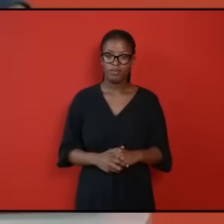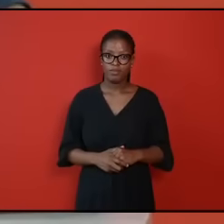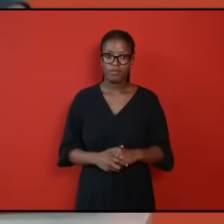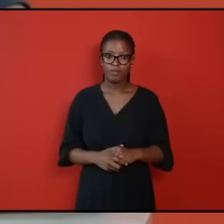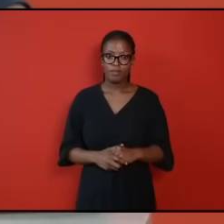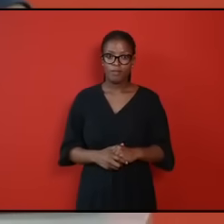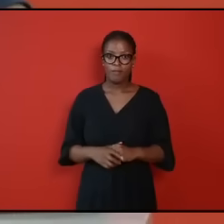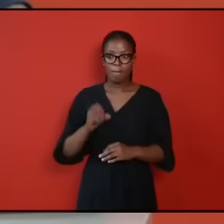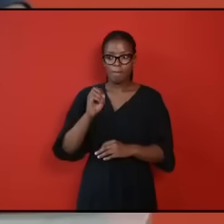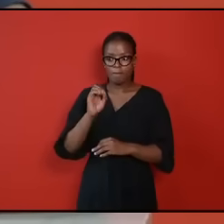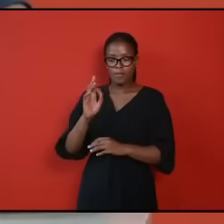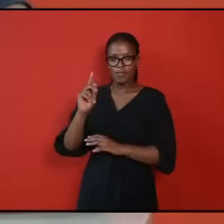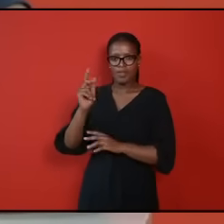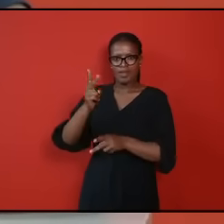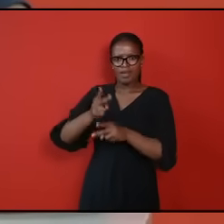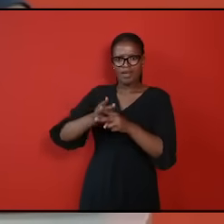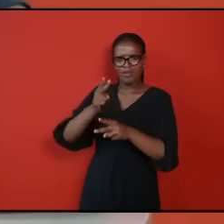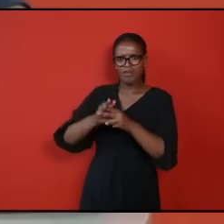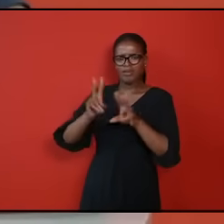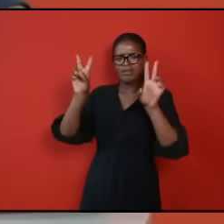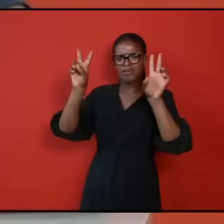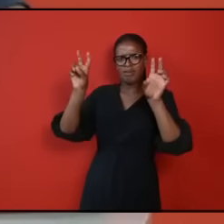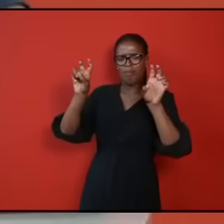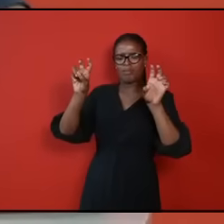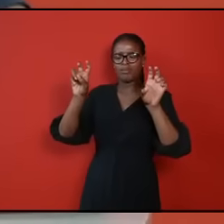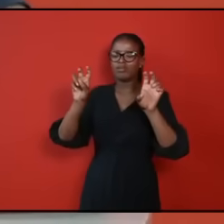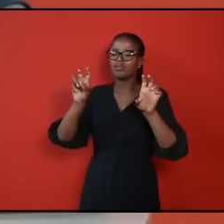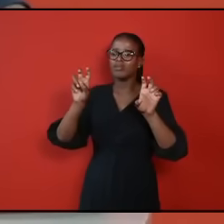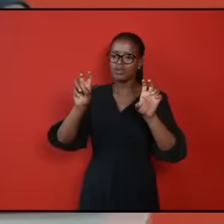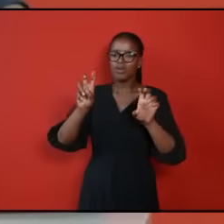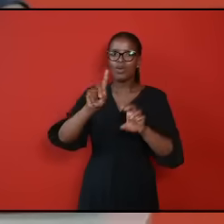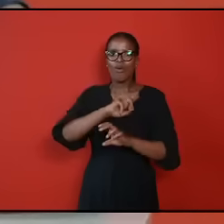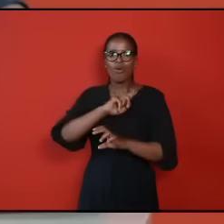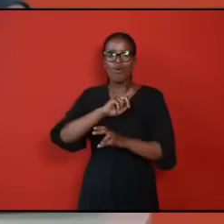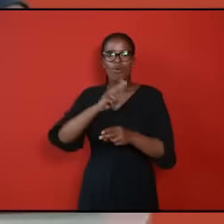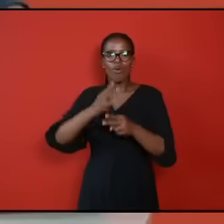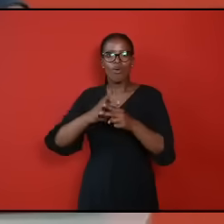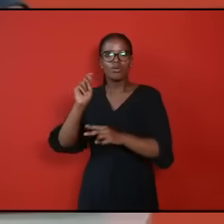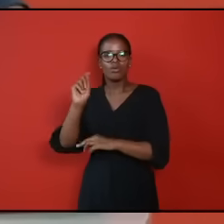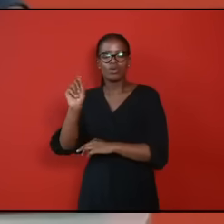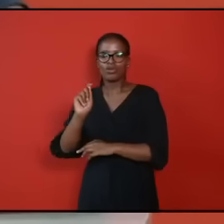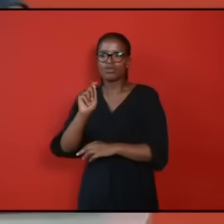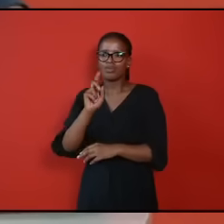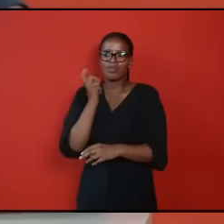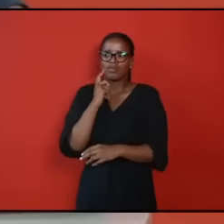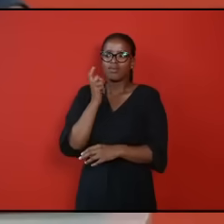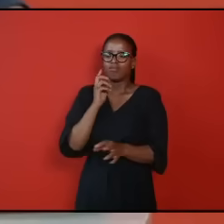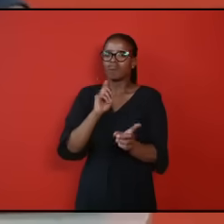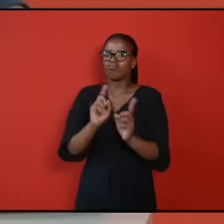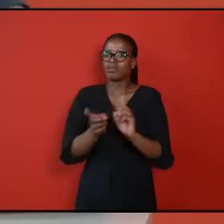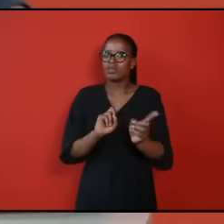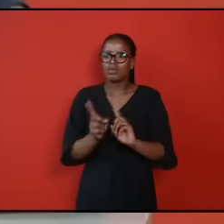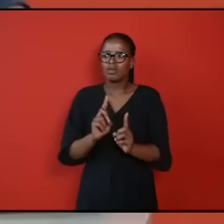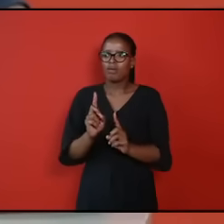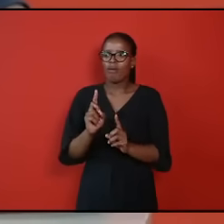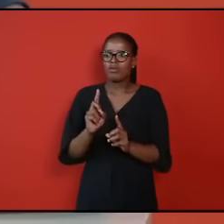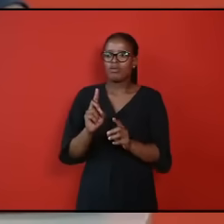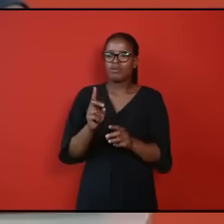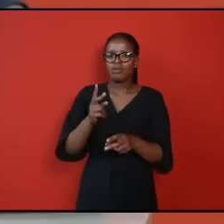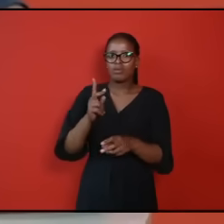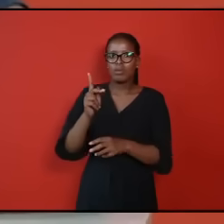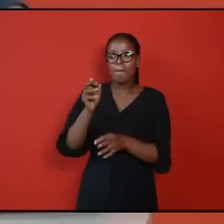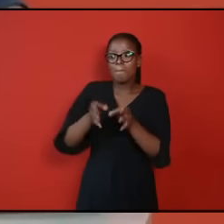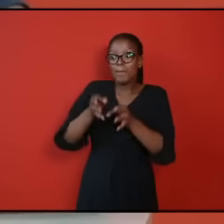That's why toilet becomes a topic permanently, because toilet is easy to speak about it. But